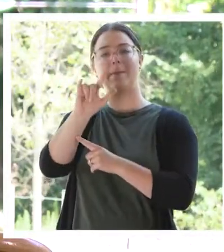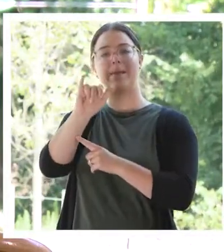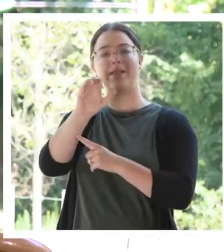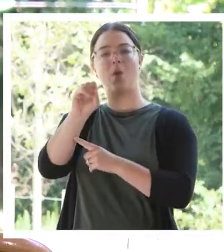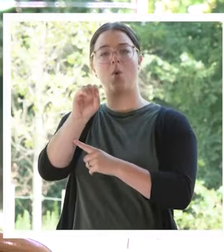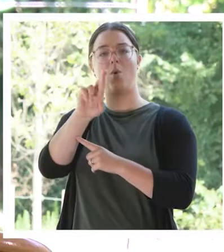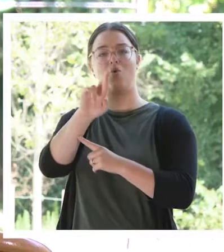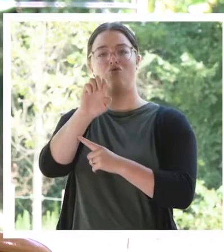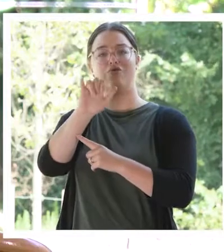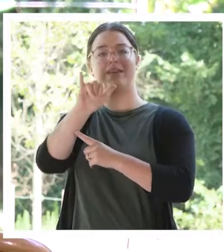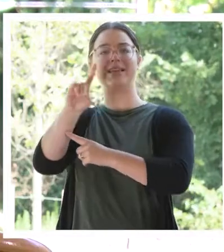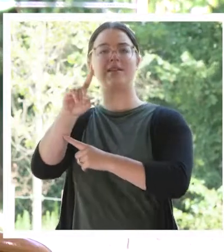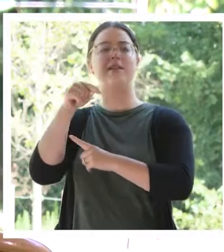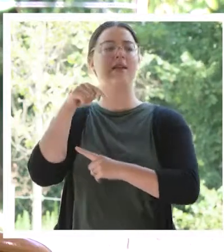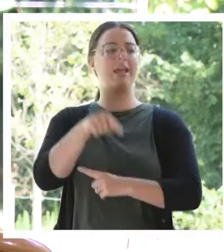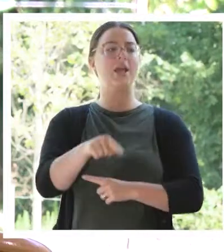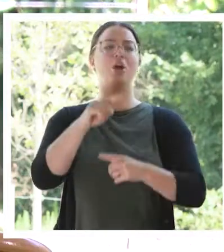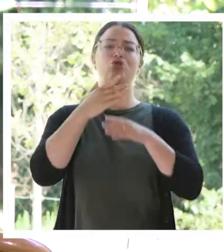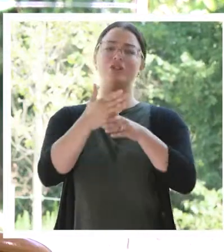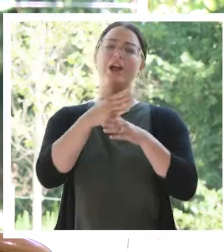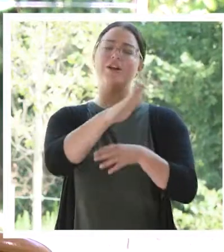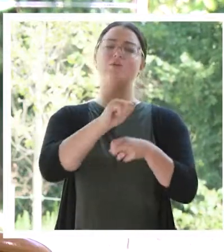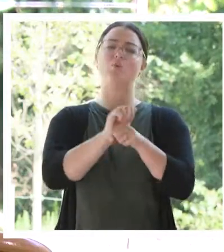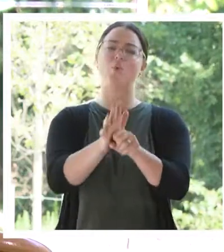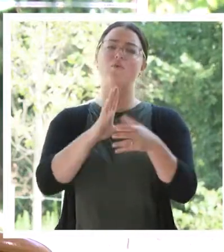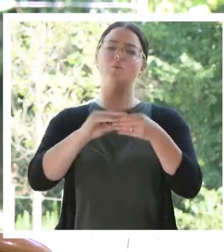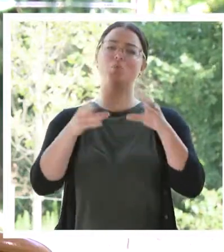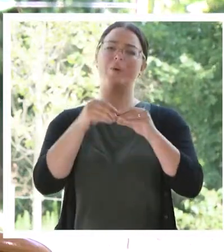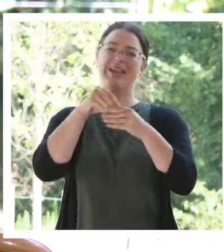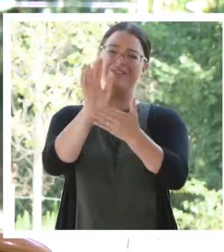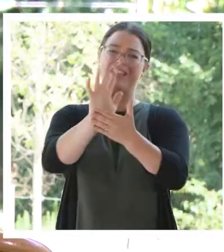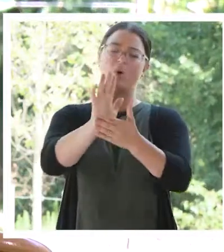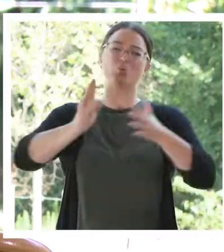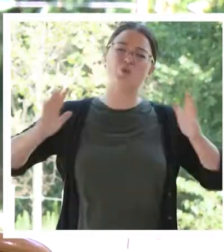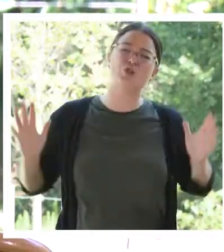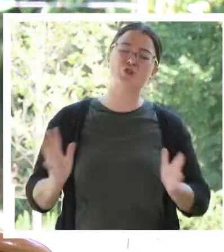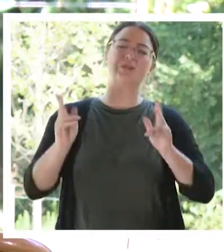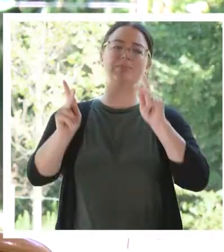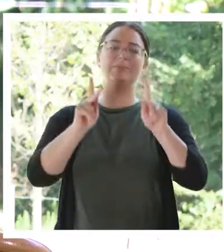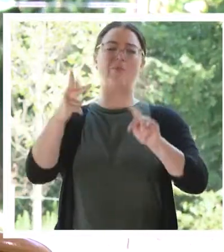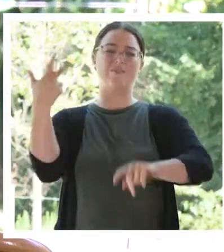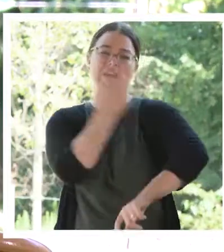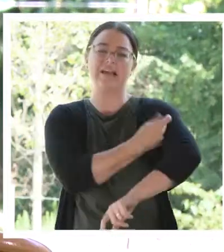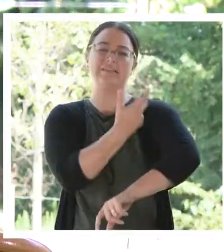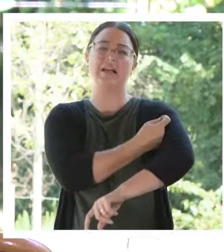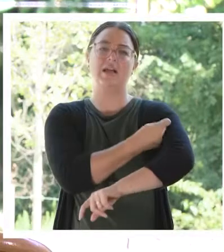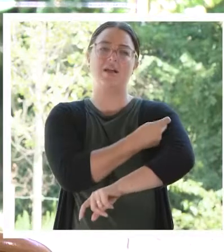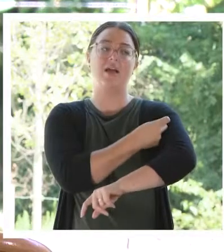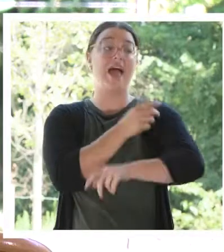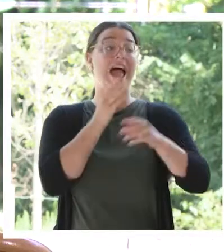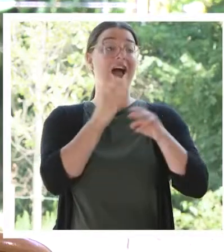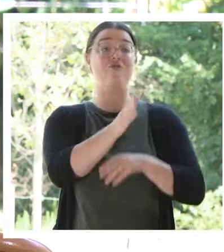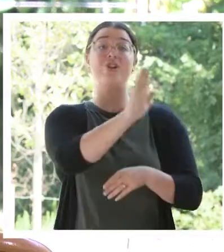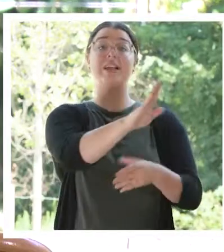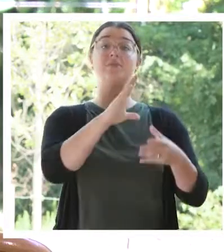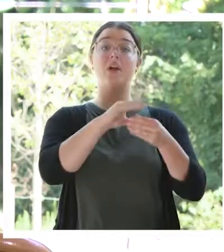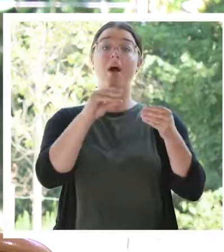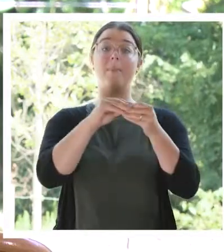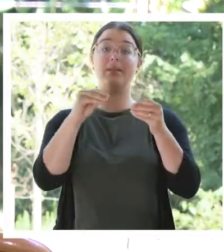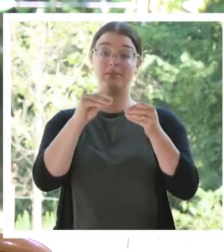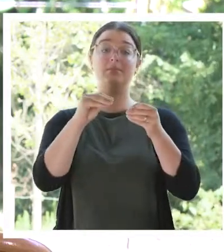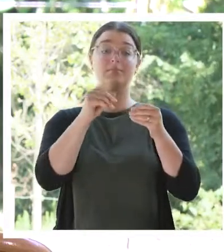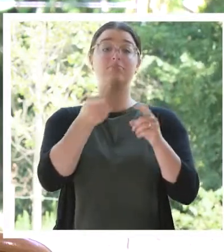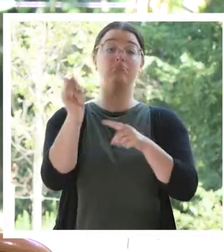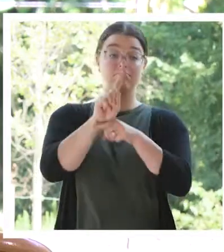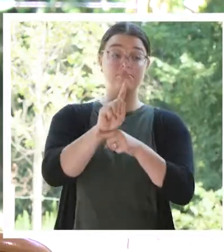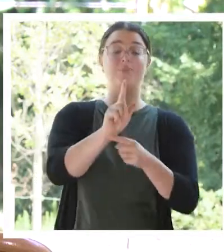story with our community in a video to encourage more people to get vaccinated. Following his comments, Angela Spencer will treat